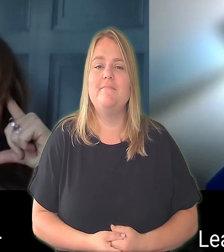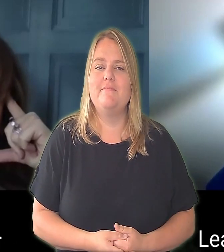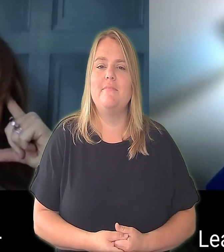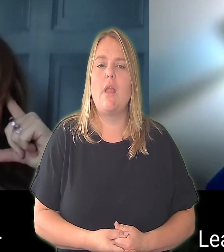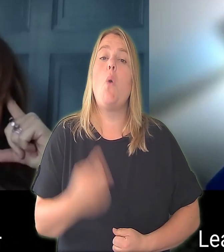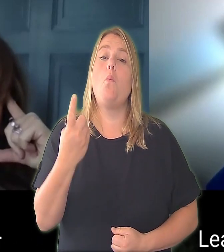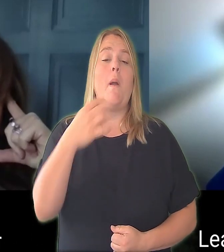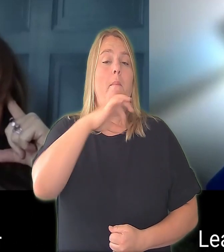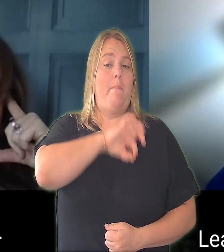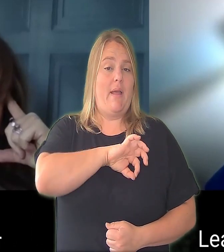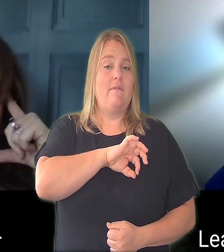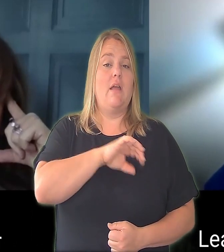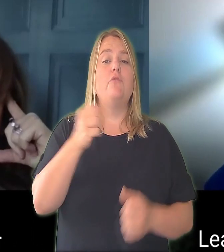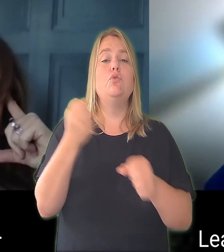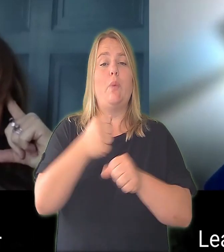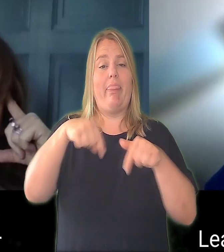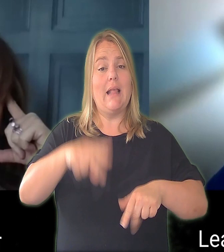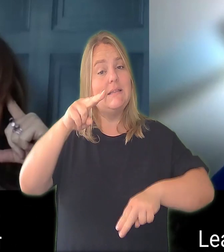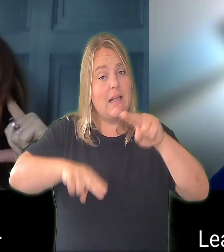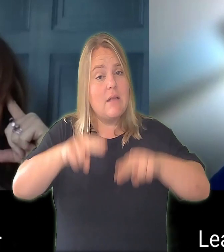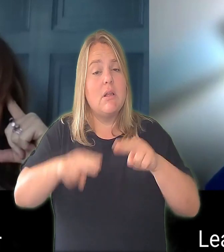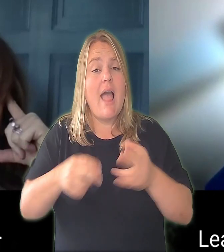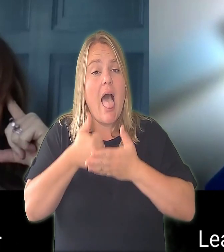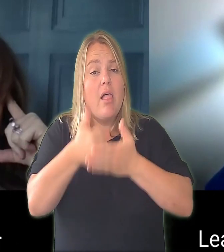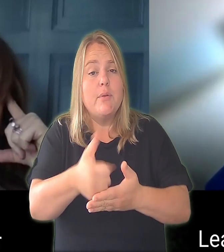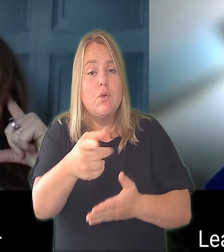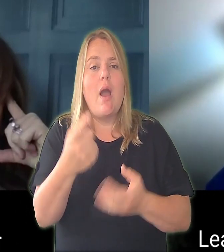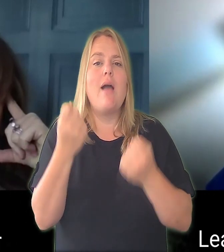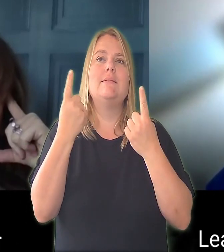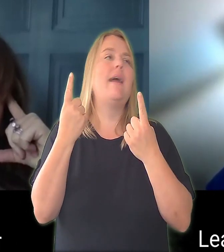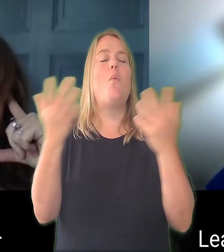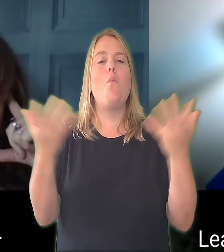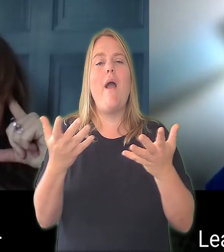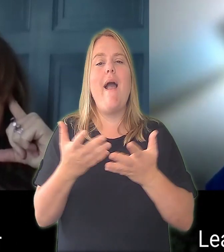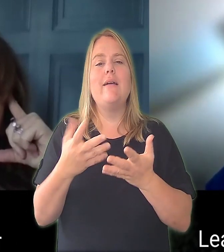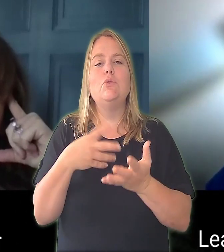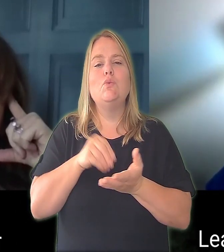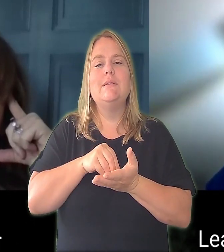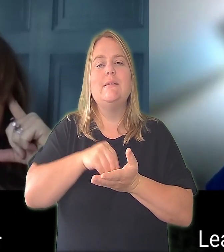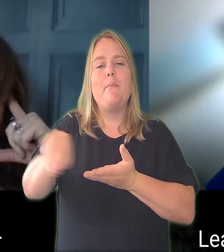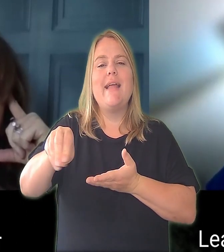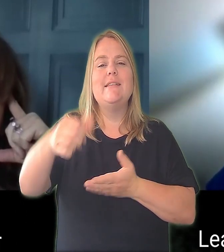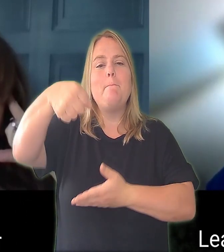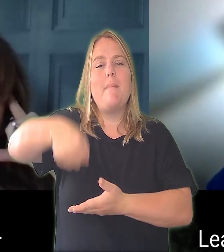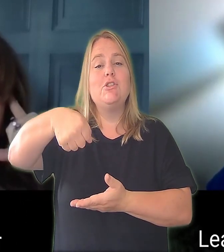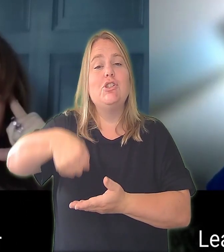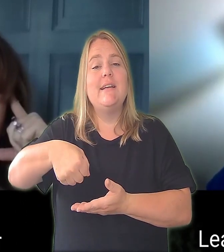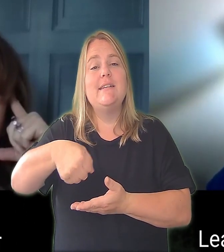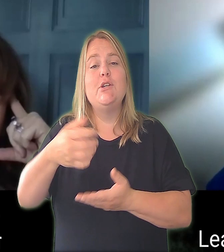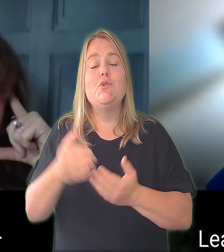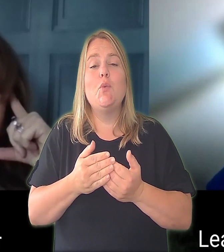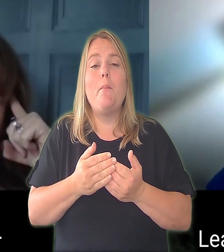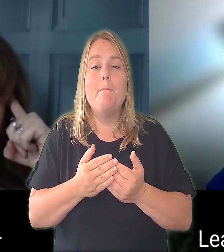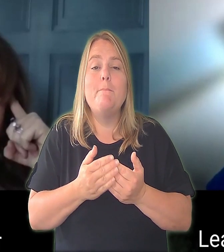kind of assessment is it can help you to know where to spend your budget for maximum impact. The other thing I put under socioeconomic is